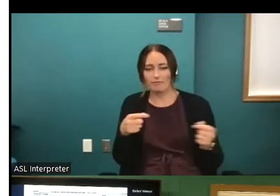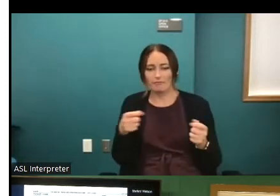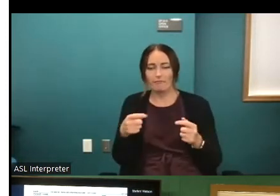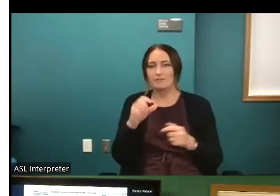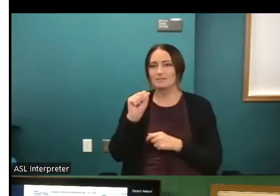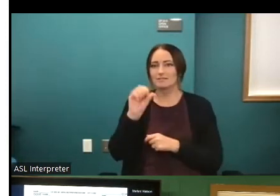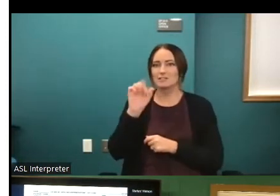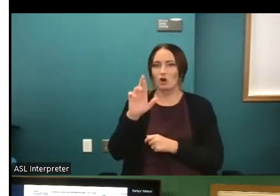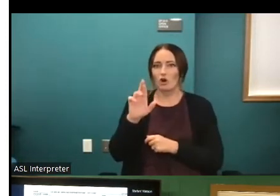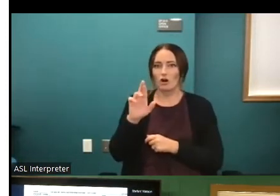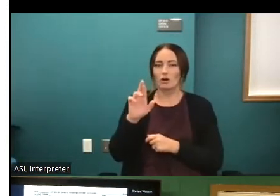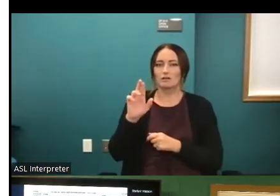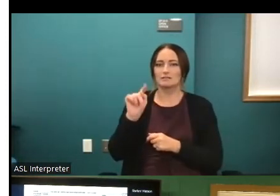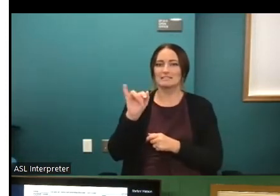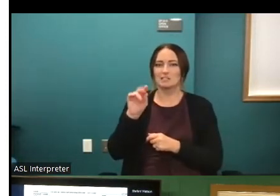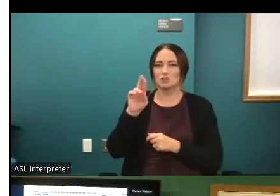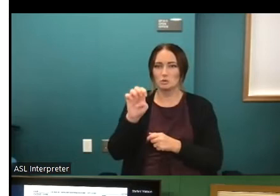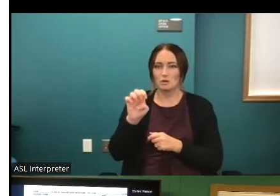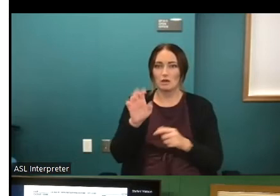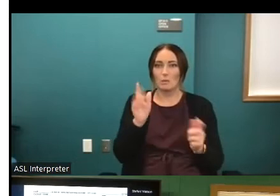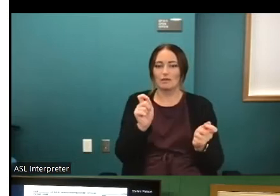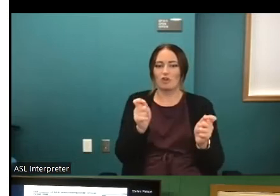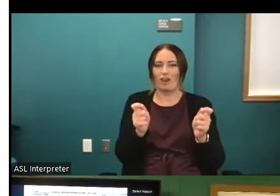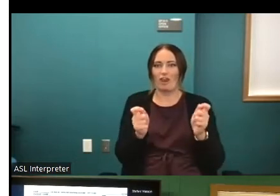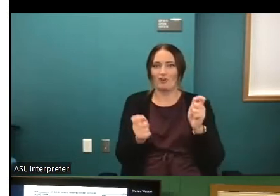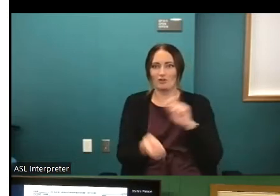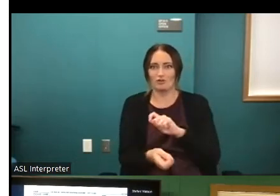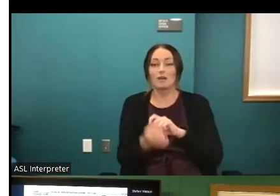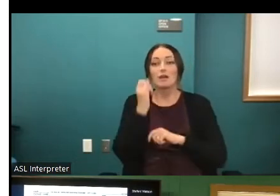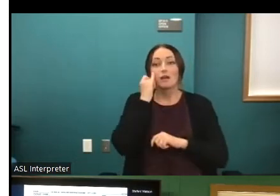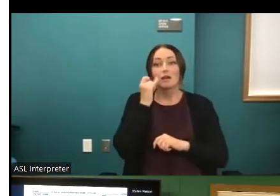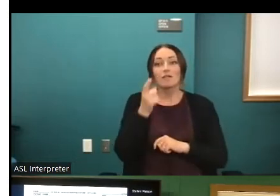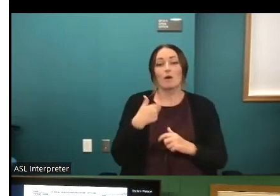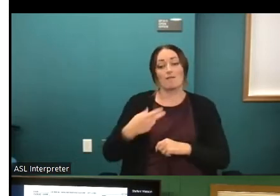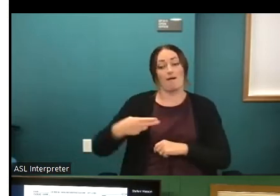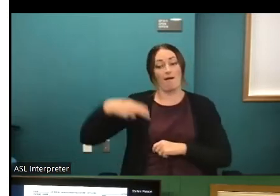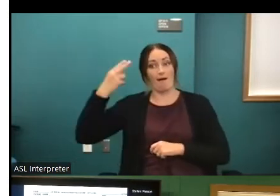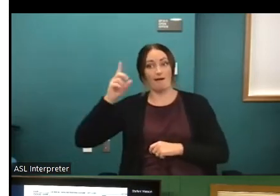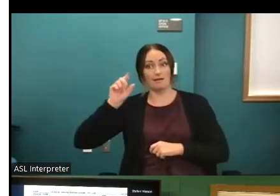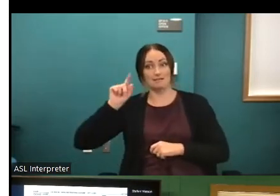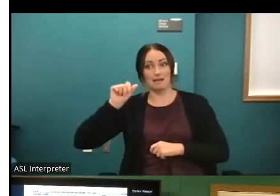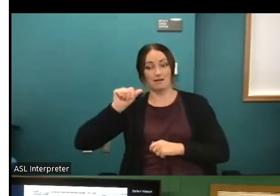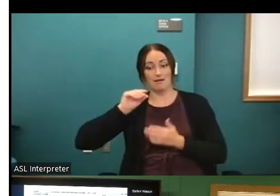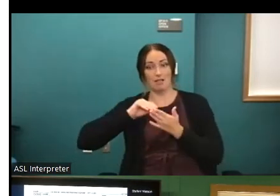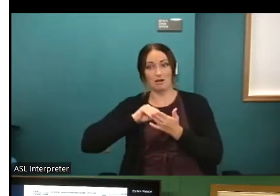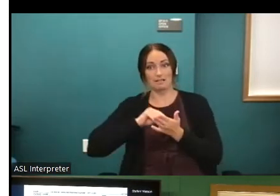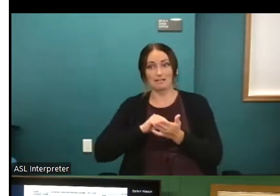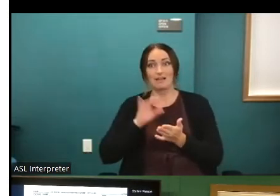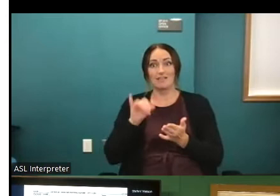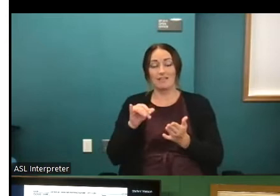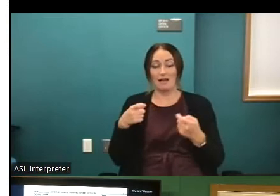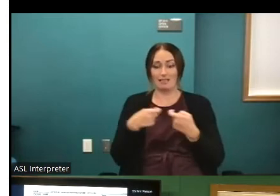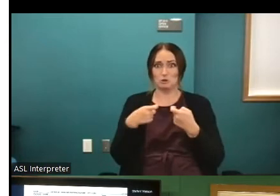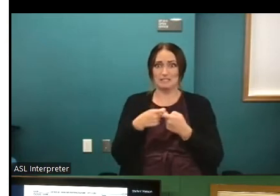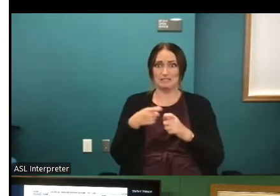is in there is changing all the time. If you have really high data logging, that electricity is going through, and